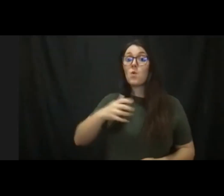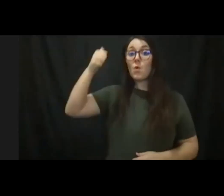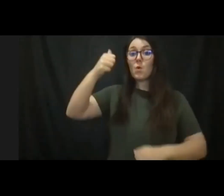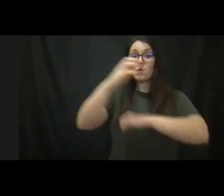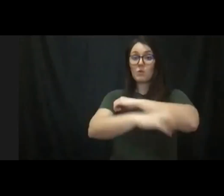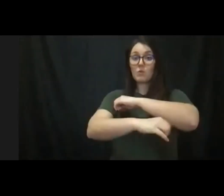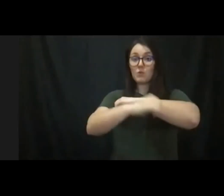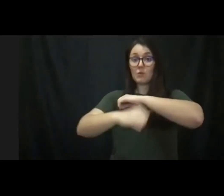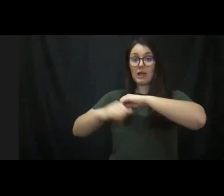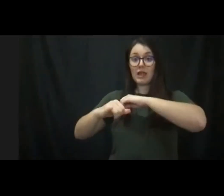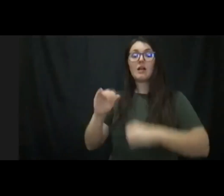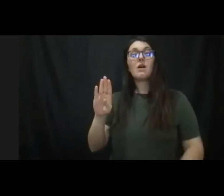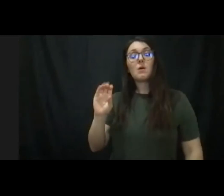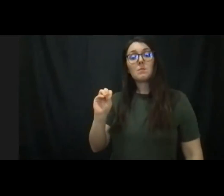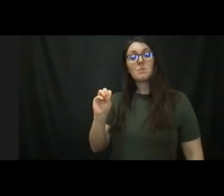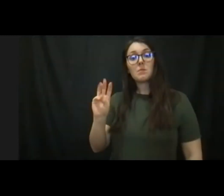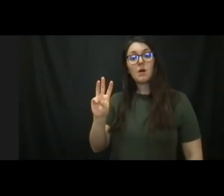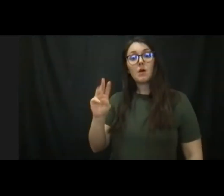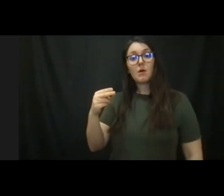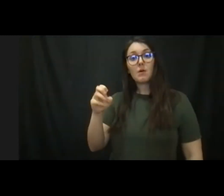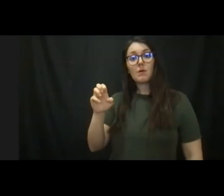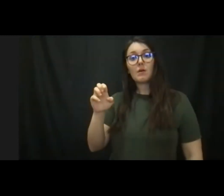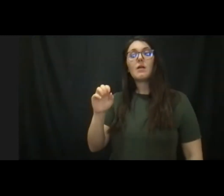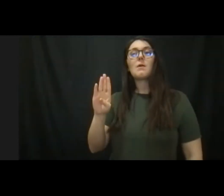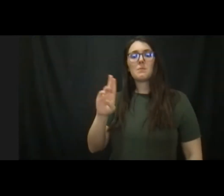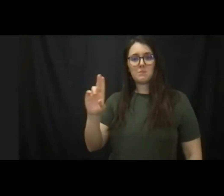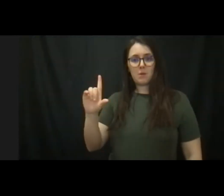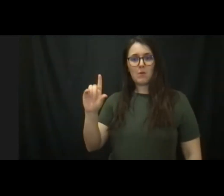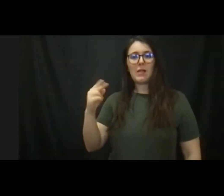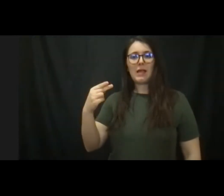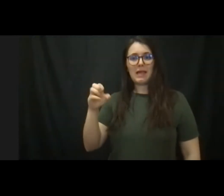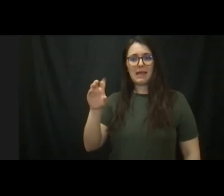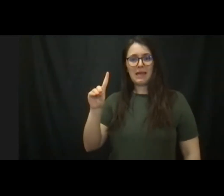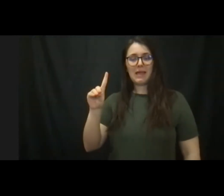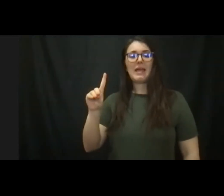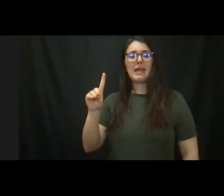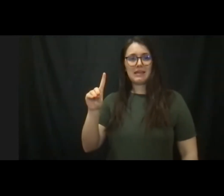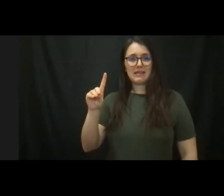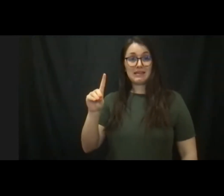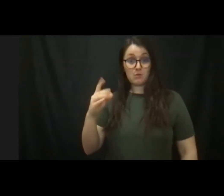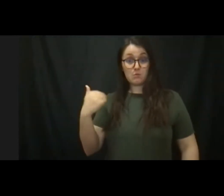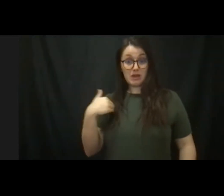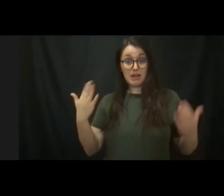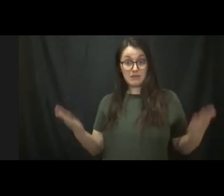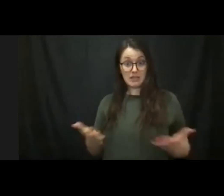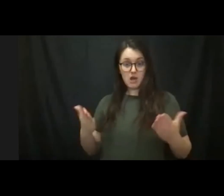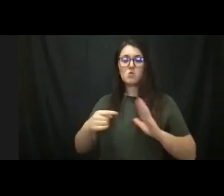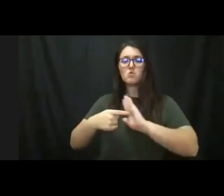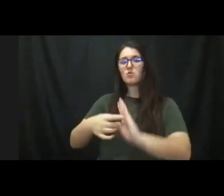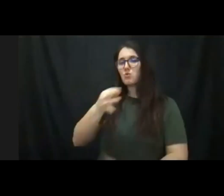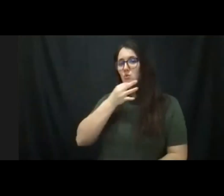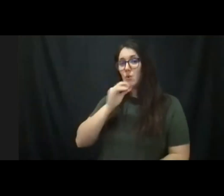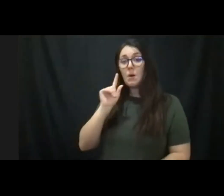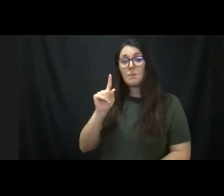bowhead whale, and we have bowhead whales in here. I'll show you in a minute, but they